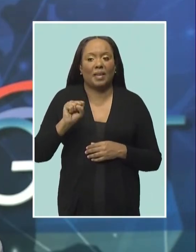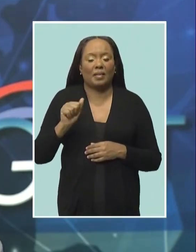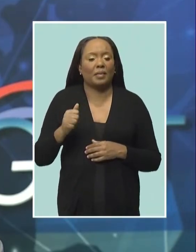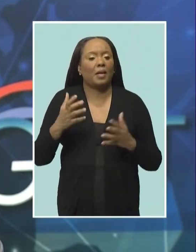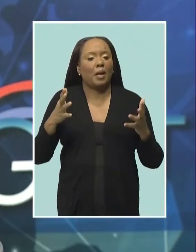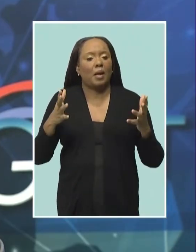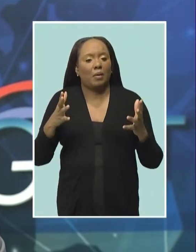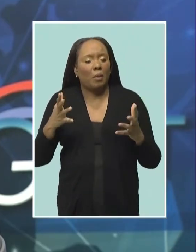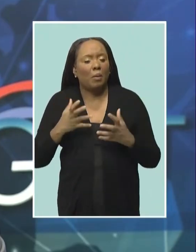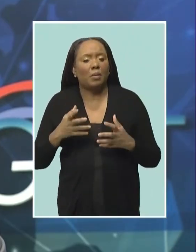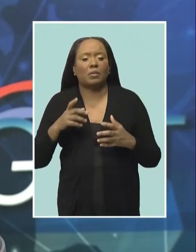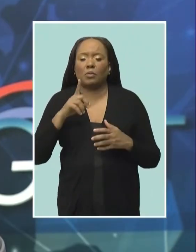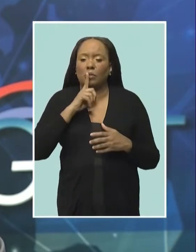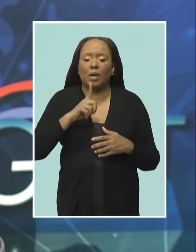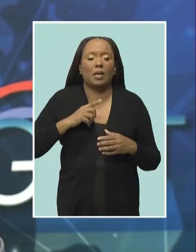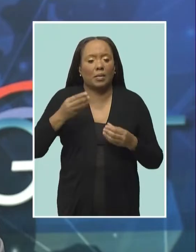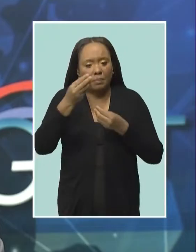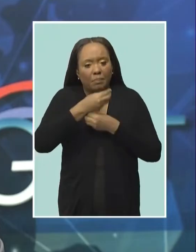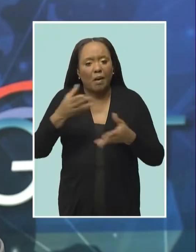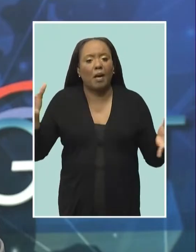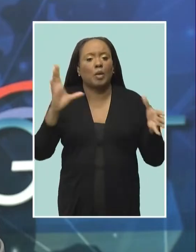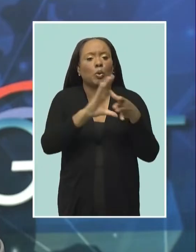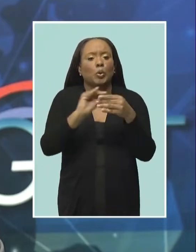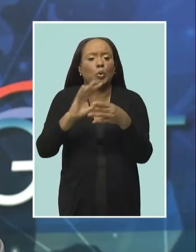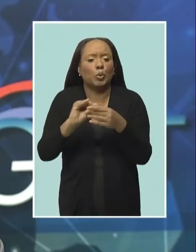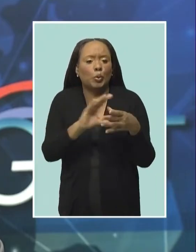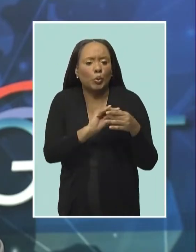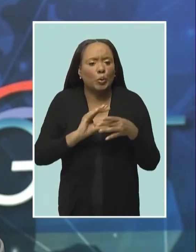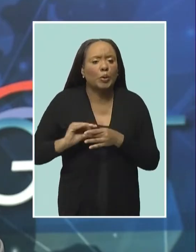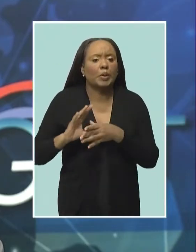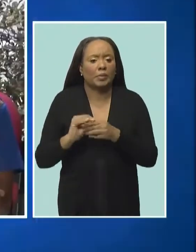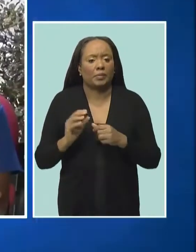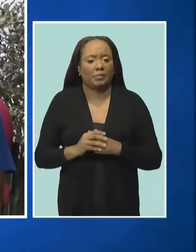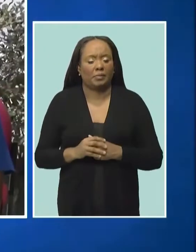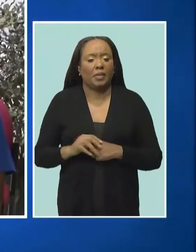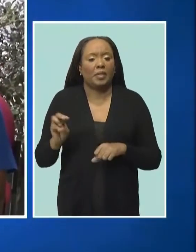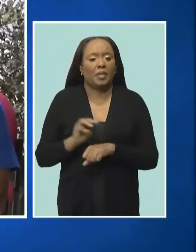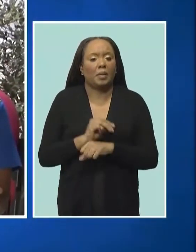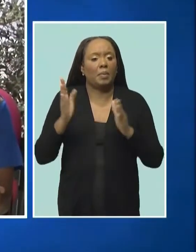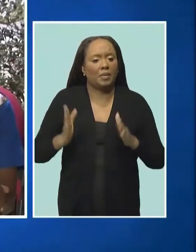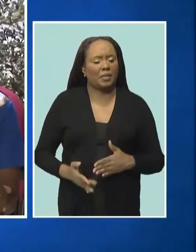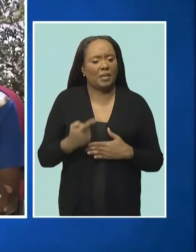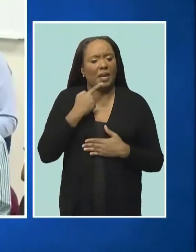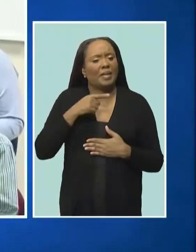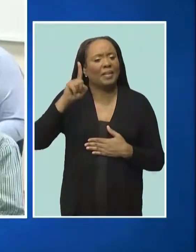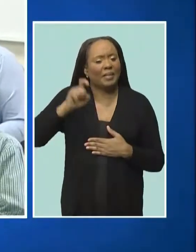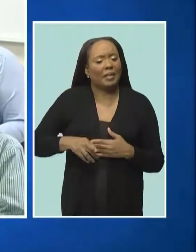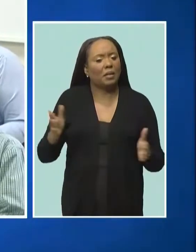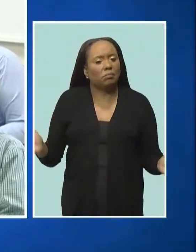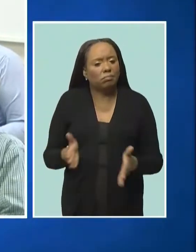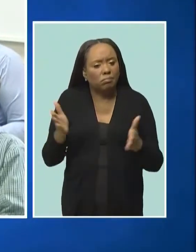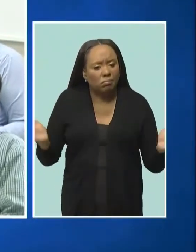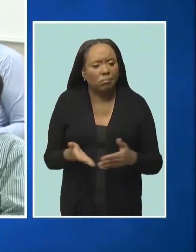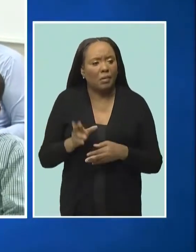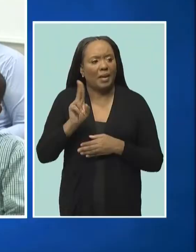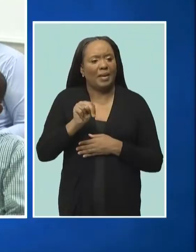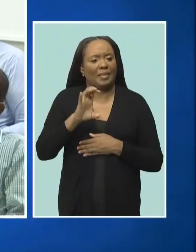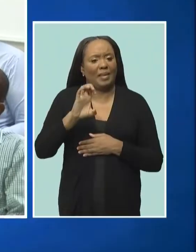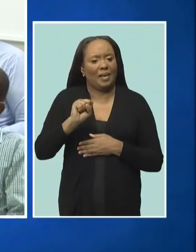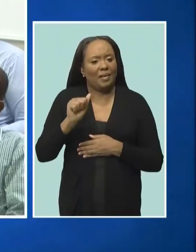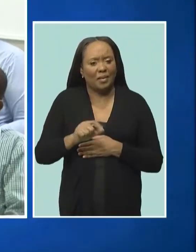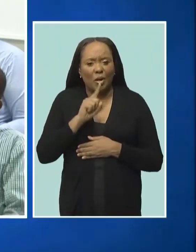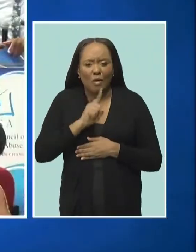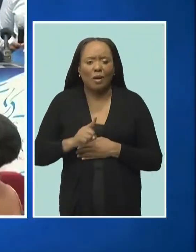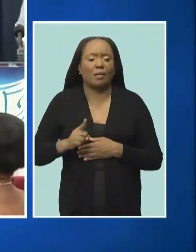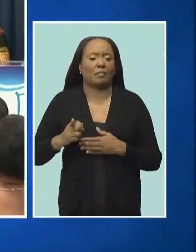success stories. The challenge from the Minister of Home Affairs, Wilfred Abrams. He made the comment as the NCSA upgrades its